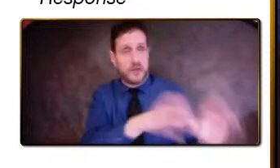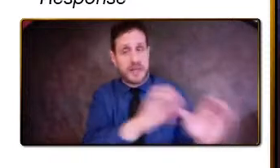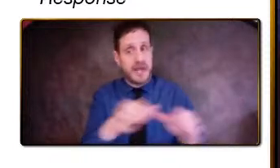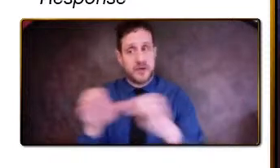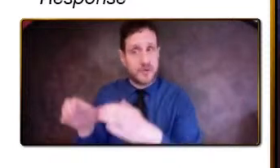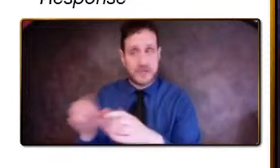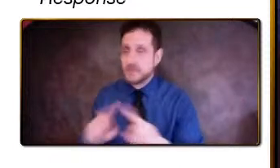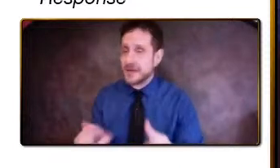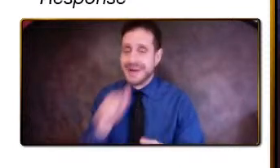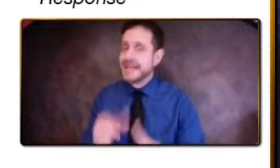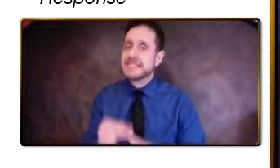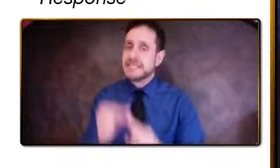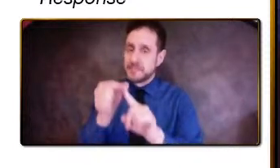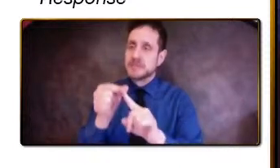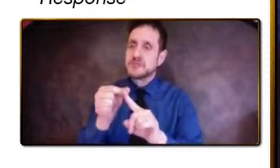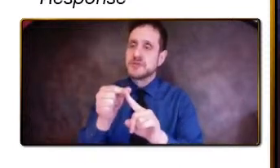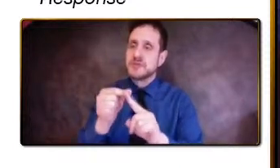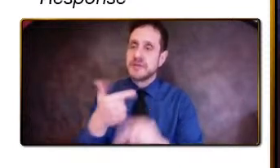does.